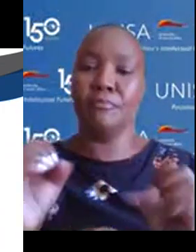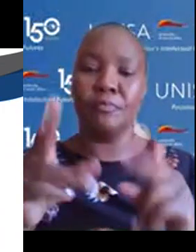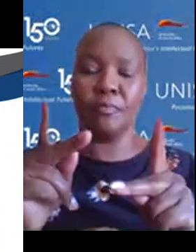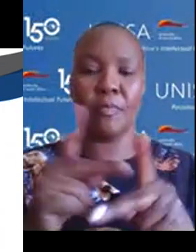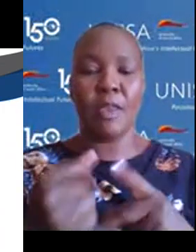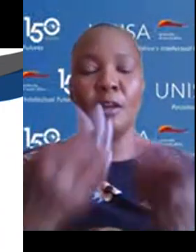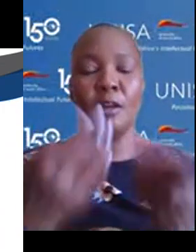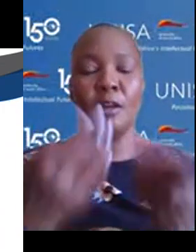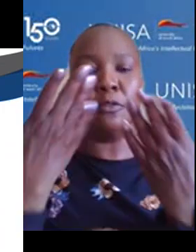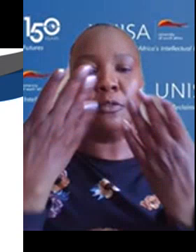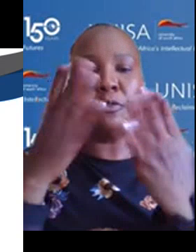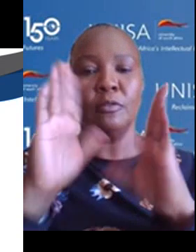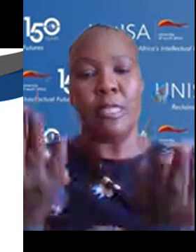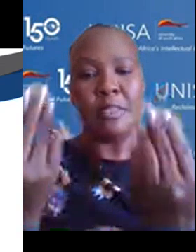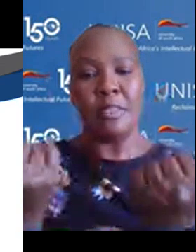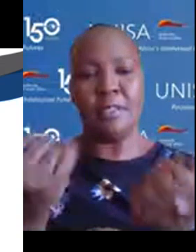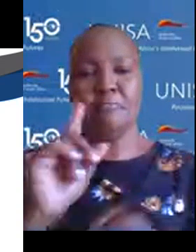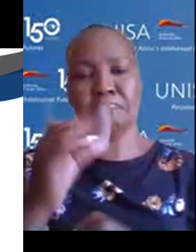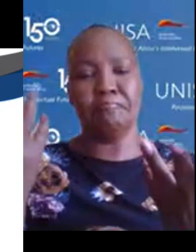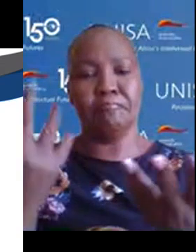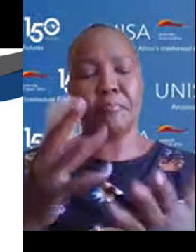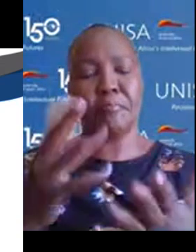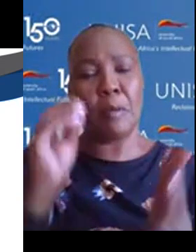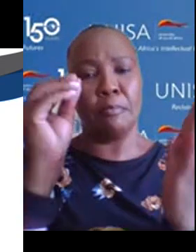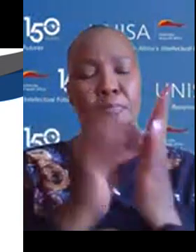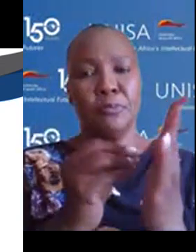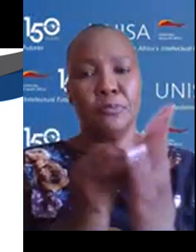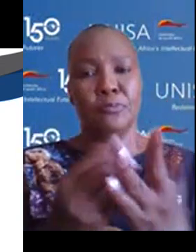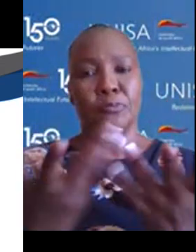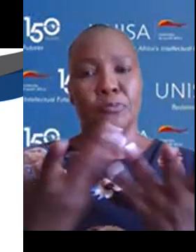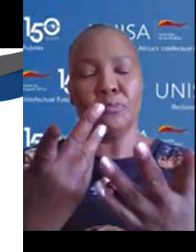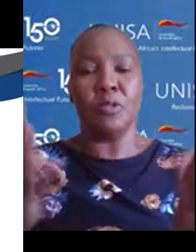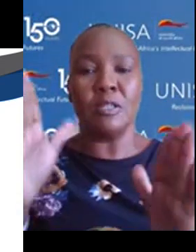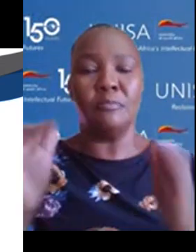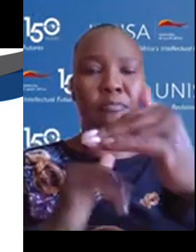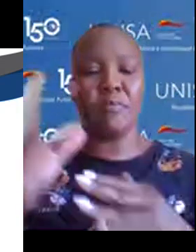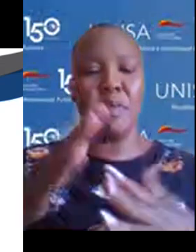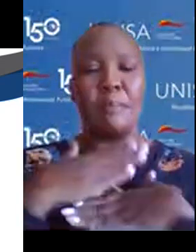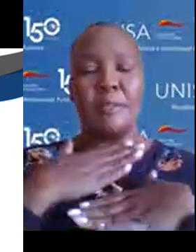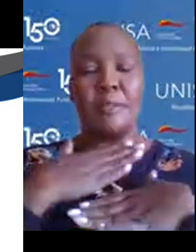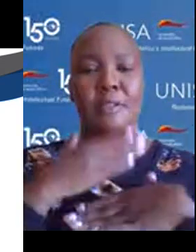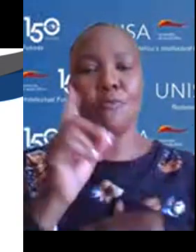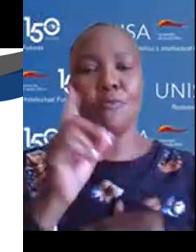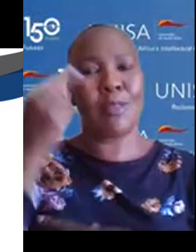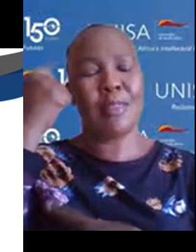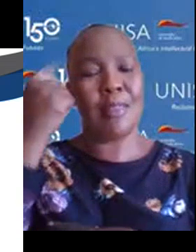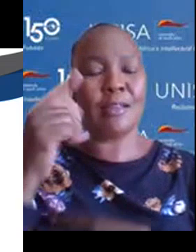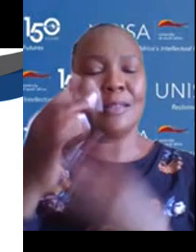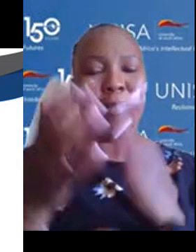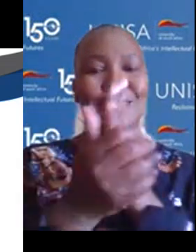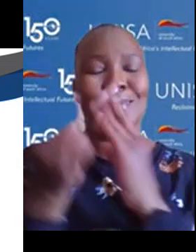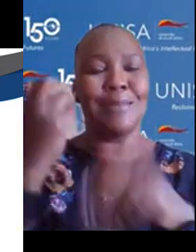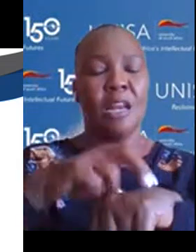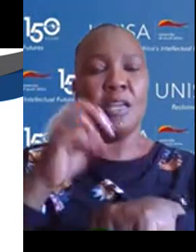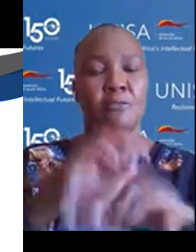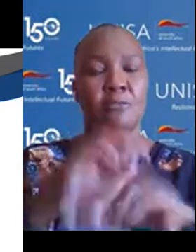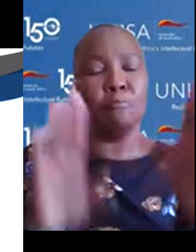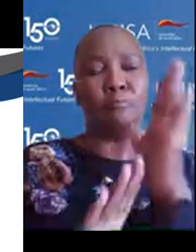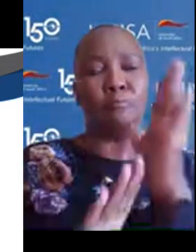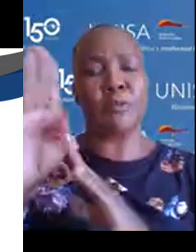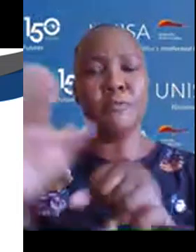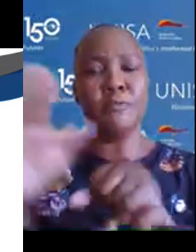student expectations, you can maybe post it in the chat. We'd appreciate it. What do you think are the skills needed to be a